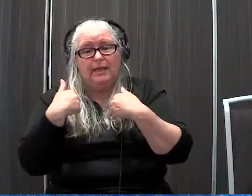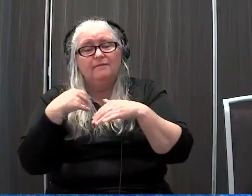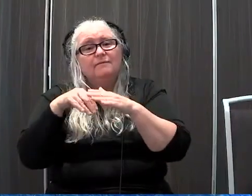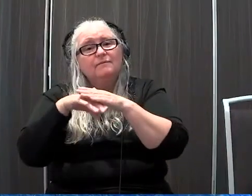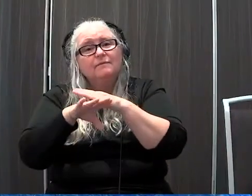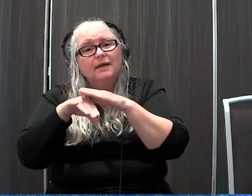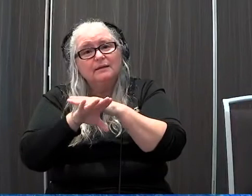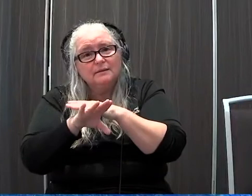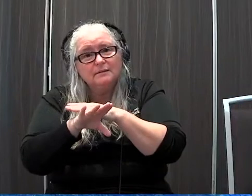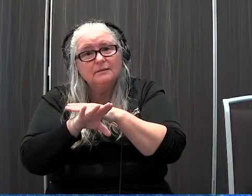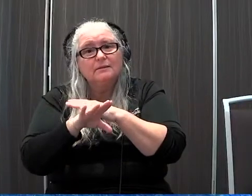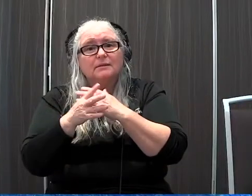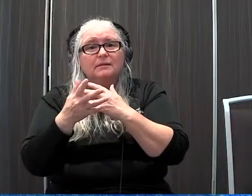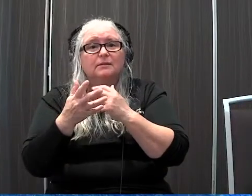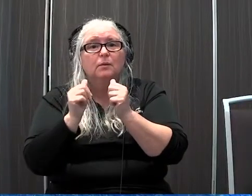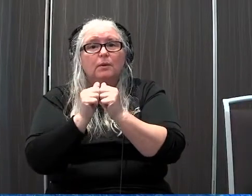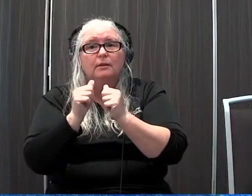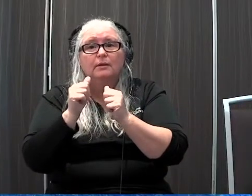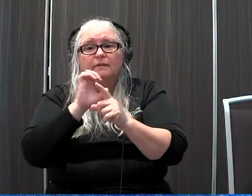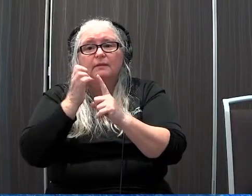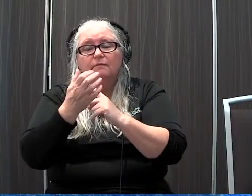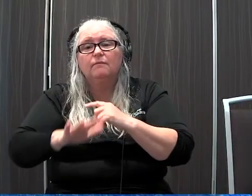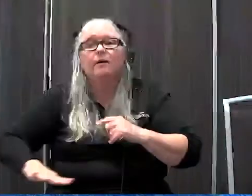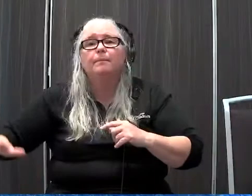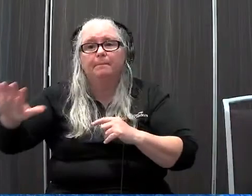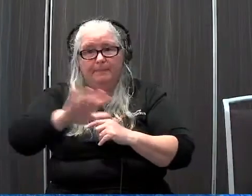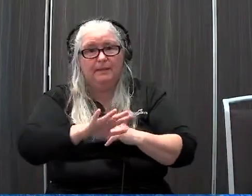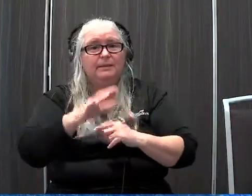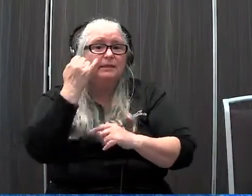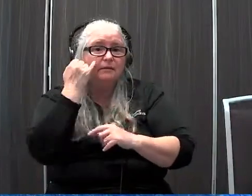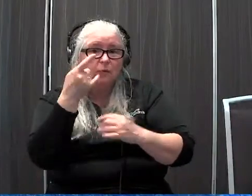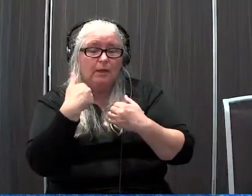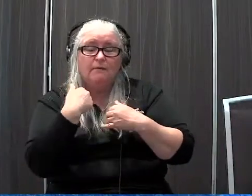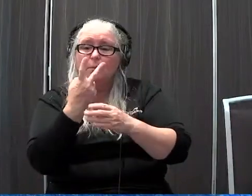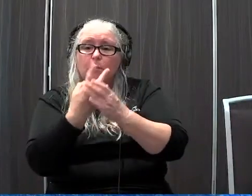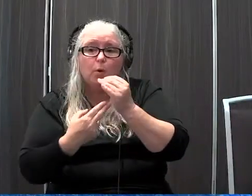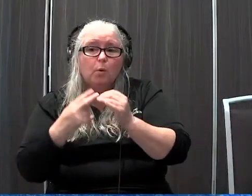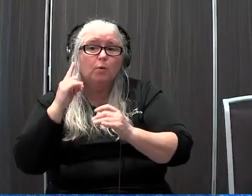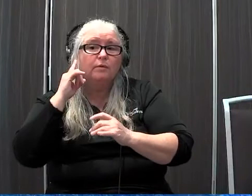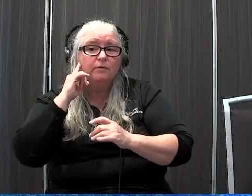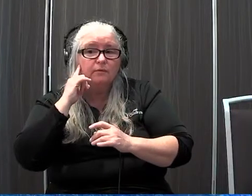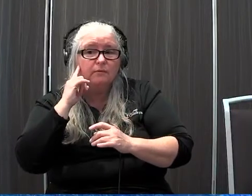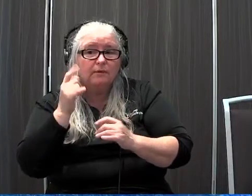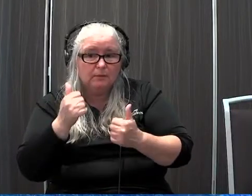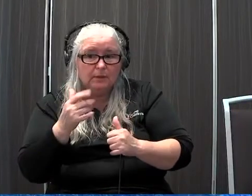to the environment. When you have both vision and hearing loss, it's really hard